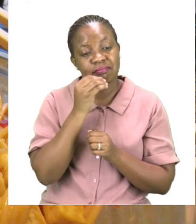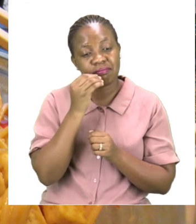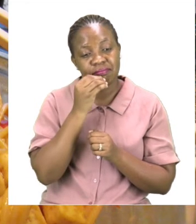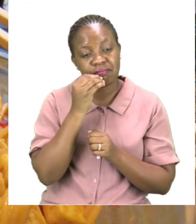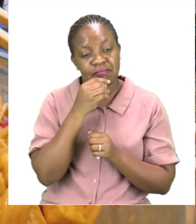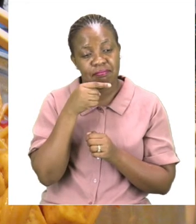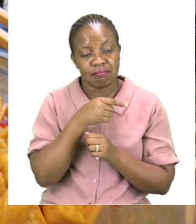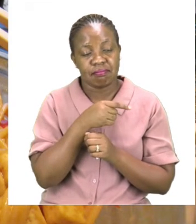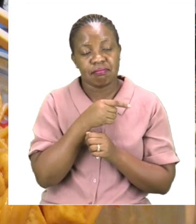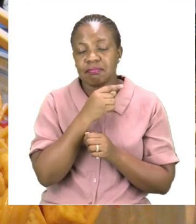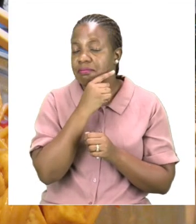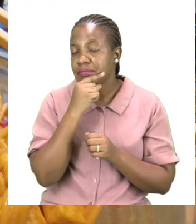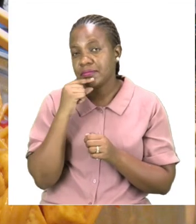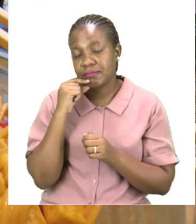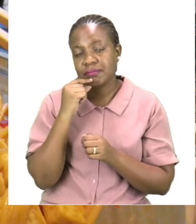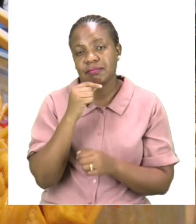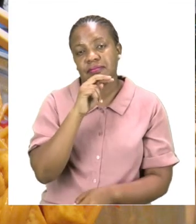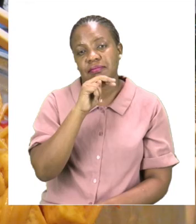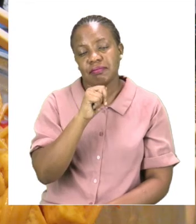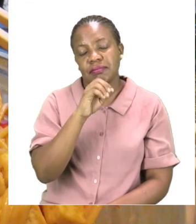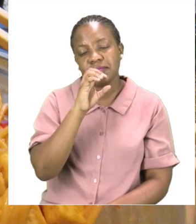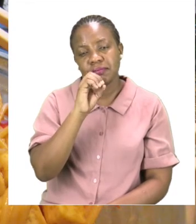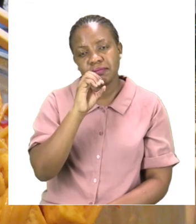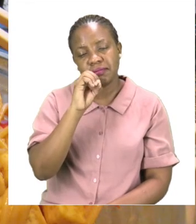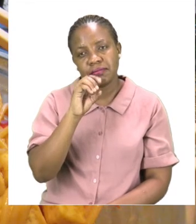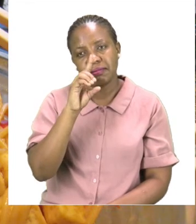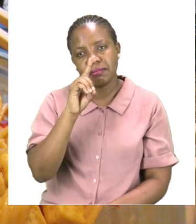chopsticks. It is the word